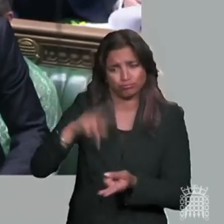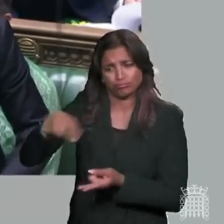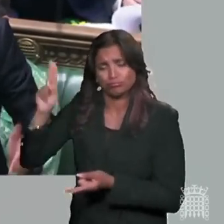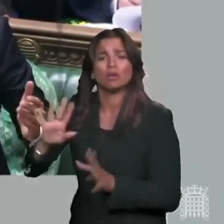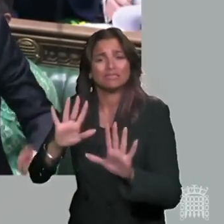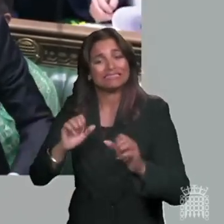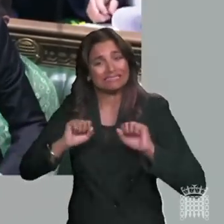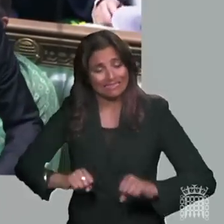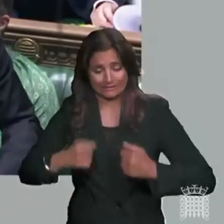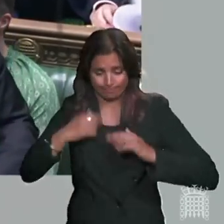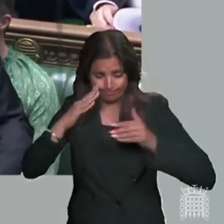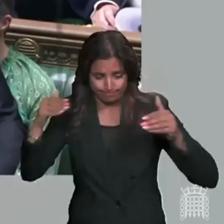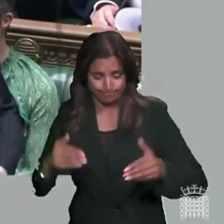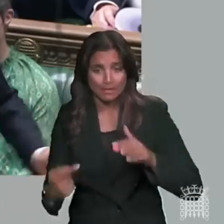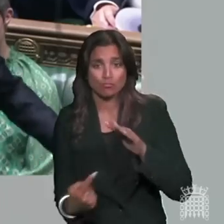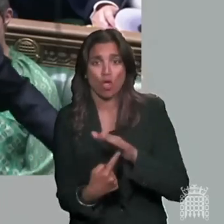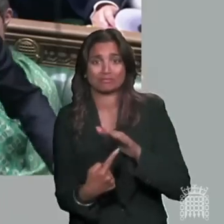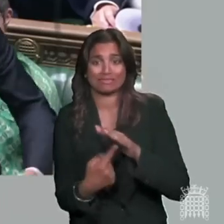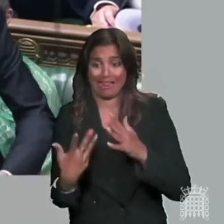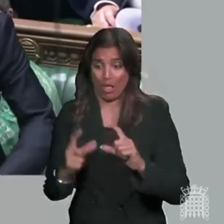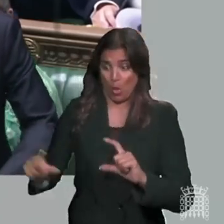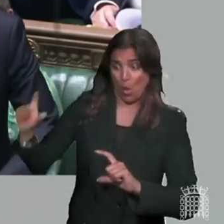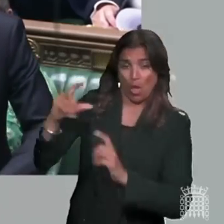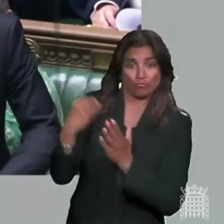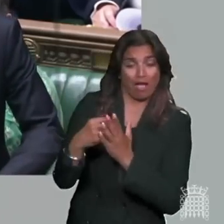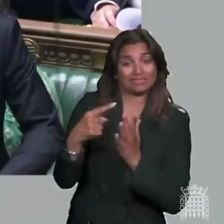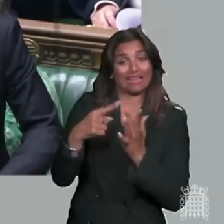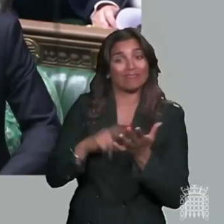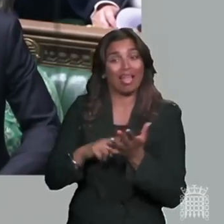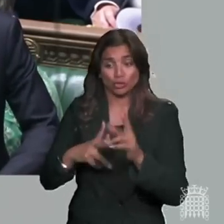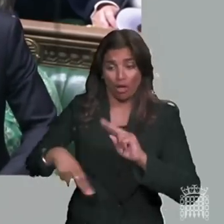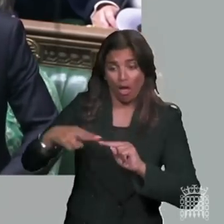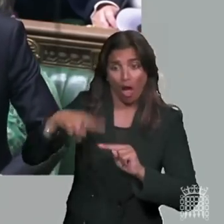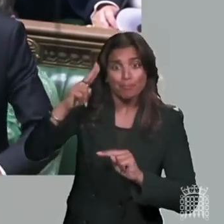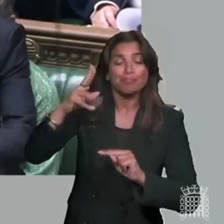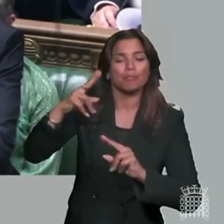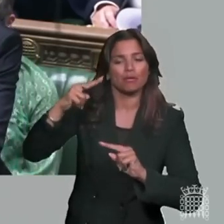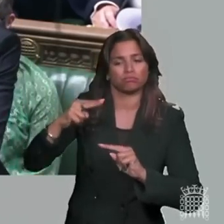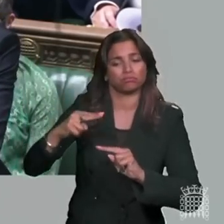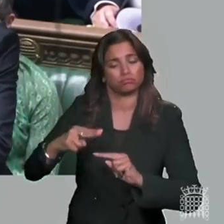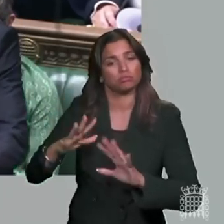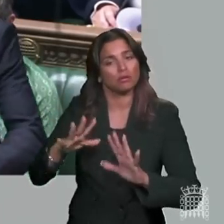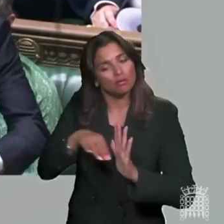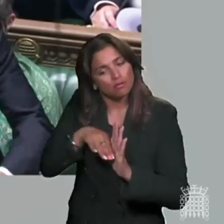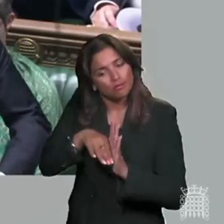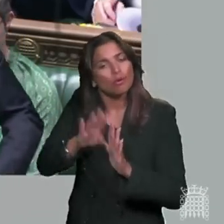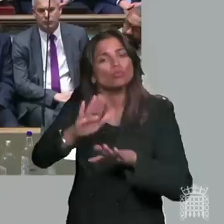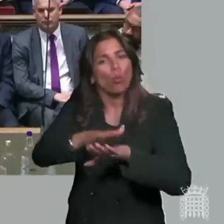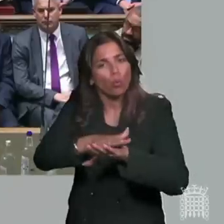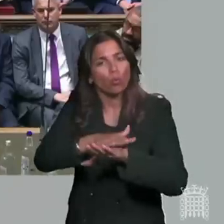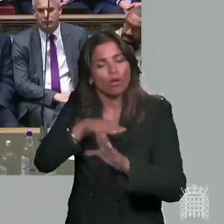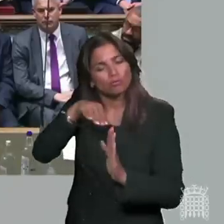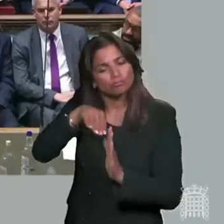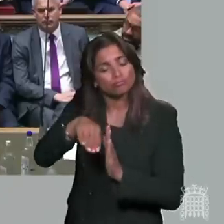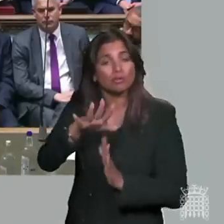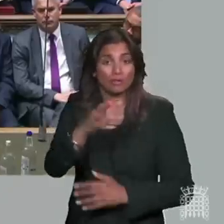to say that inflation is now falling, and in the latest set of estimates we remain on track to do so. With regard to food